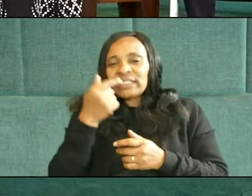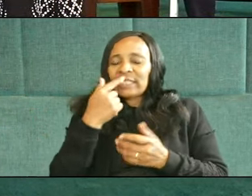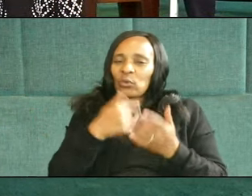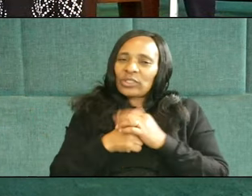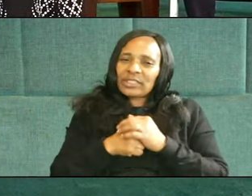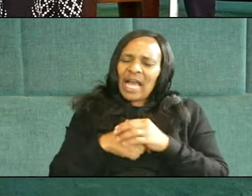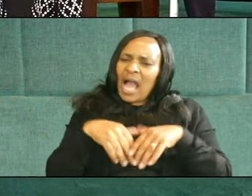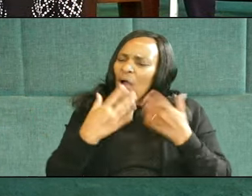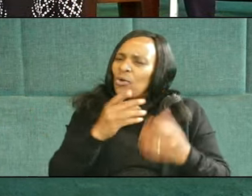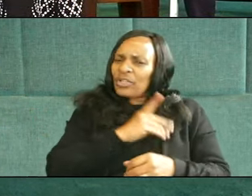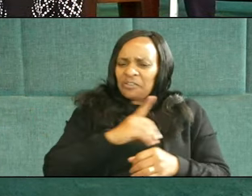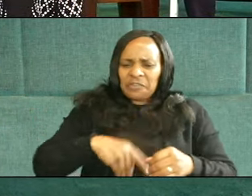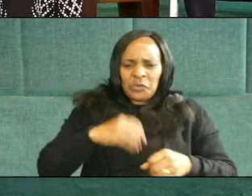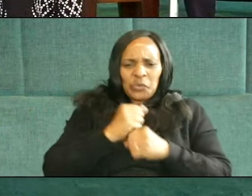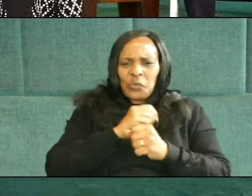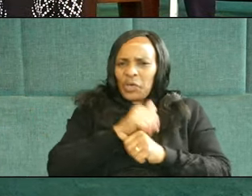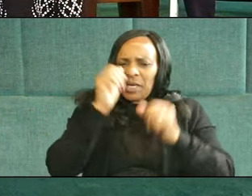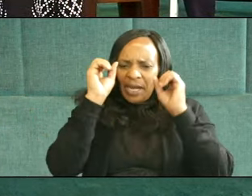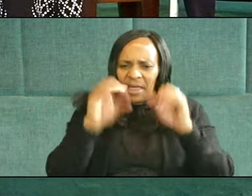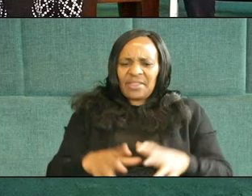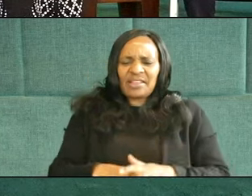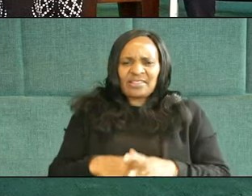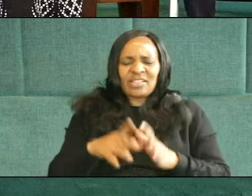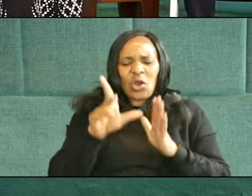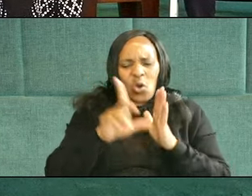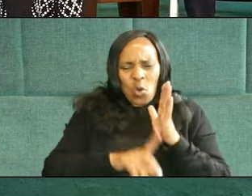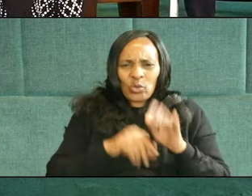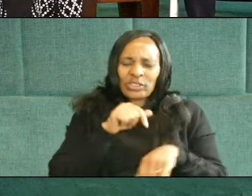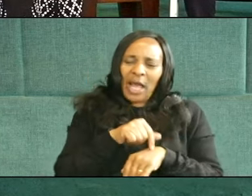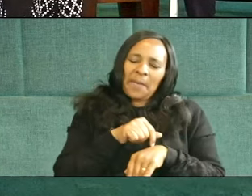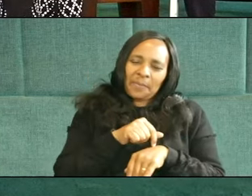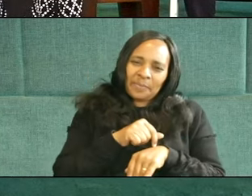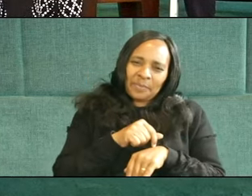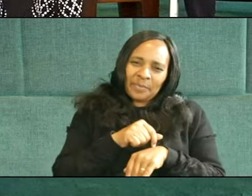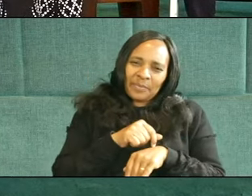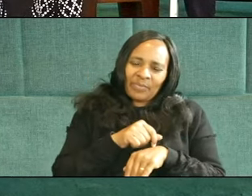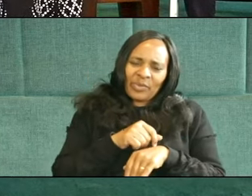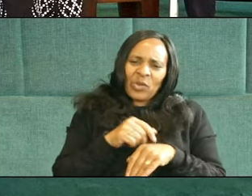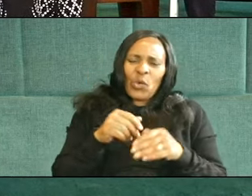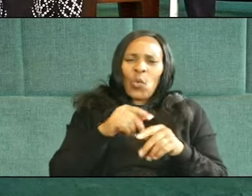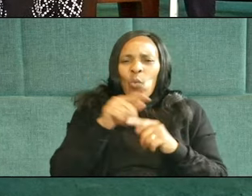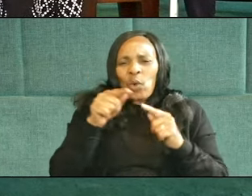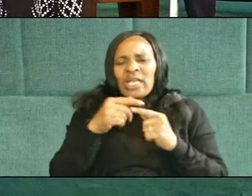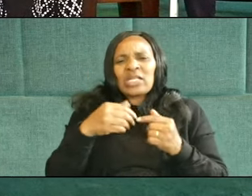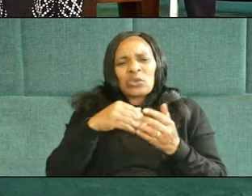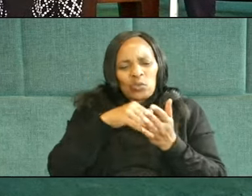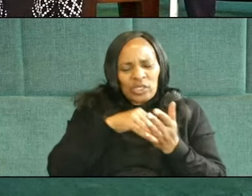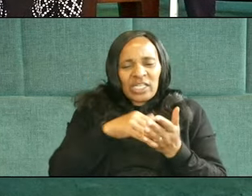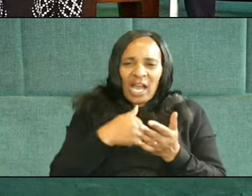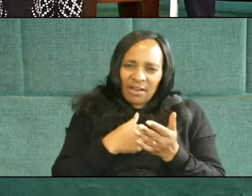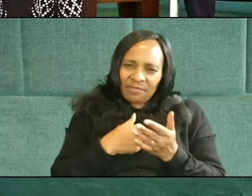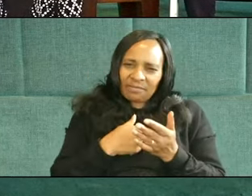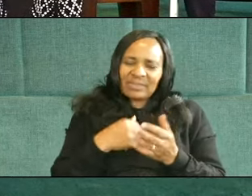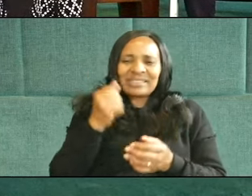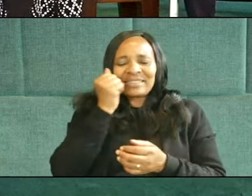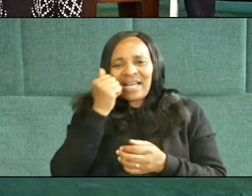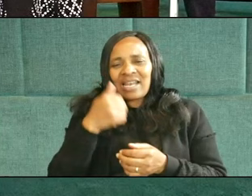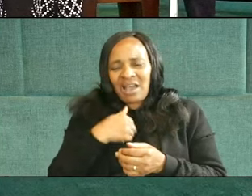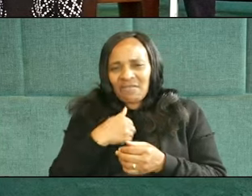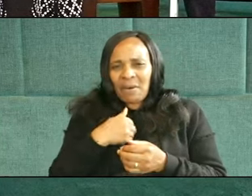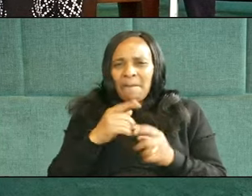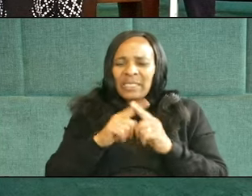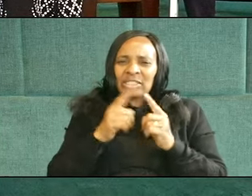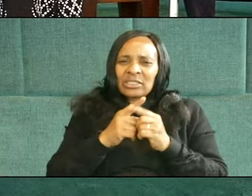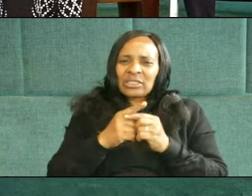did not dwell in his low moments, in his moments of weakness and sadness. He chose to rise above the